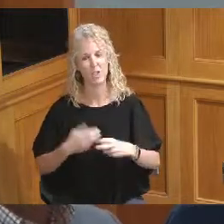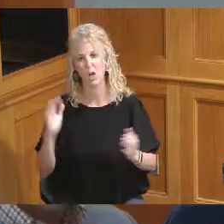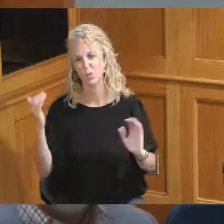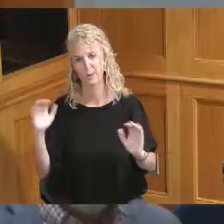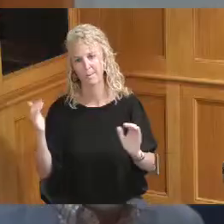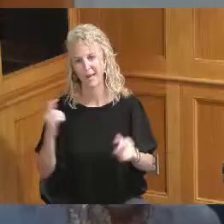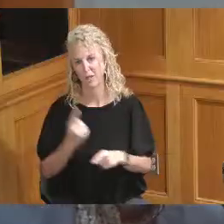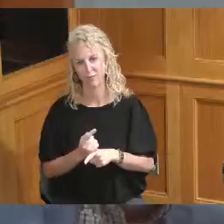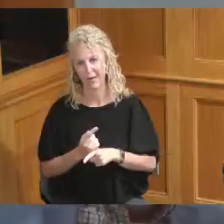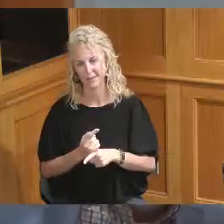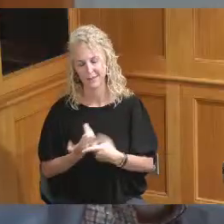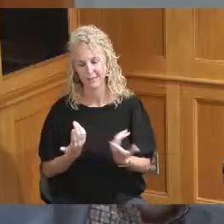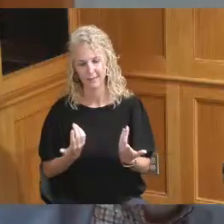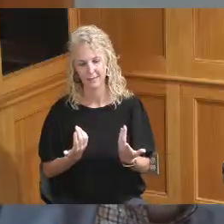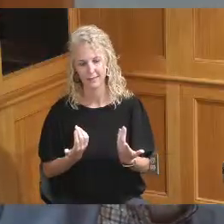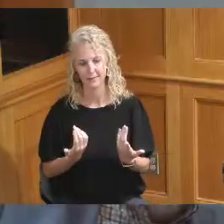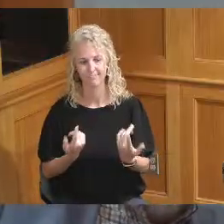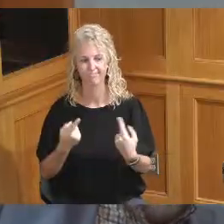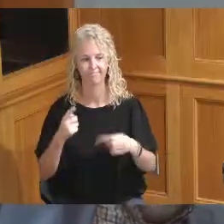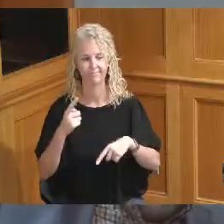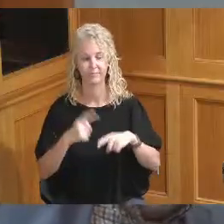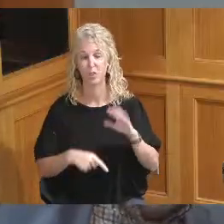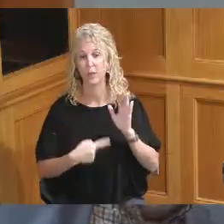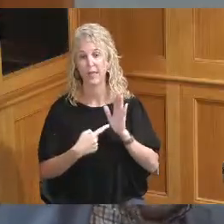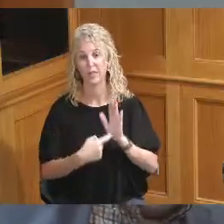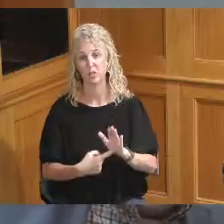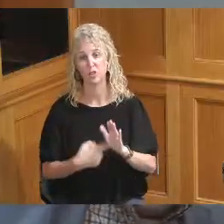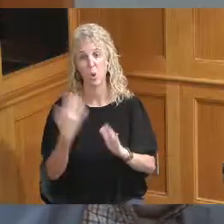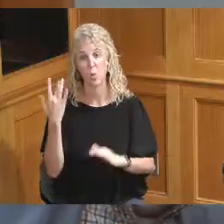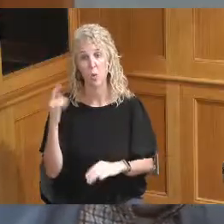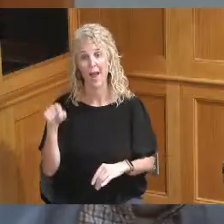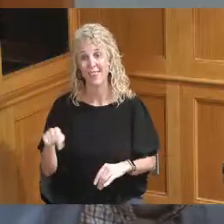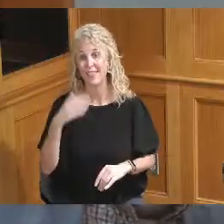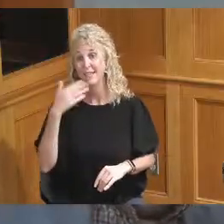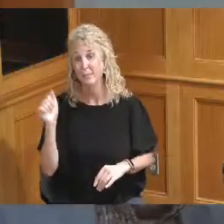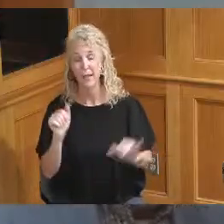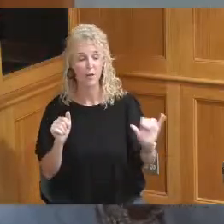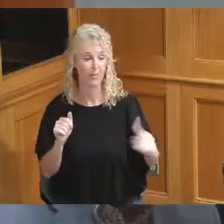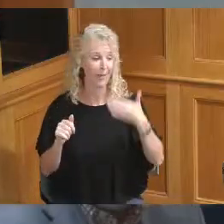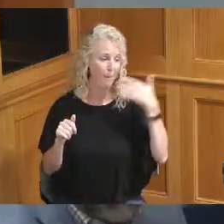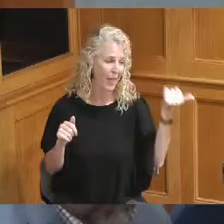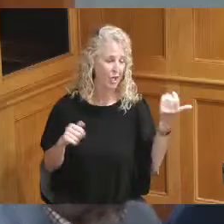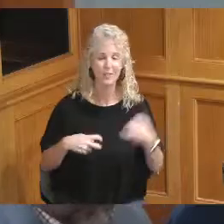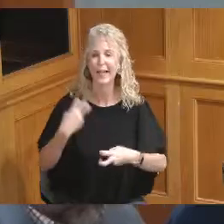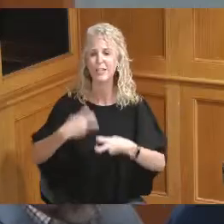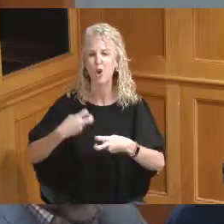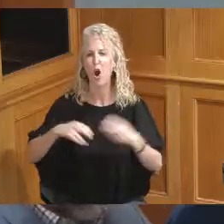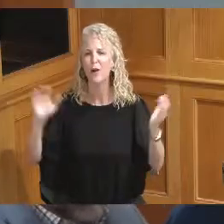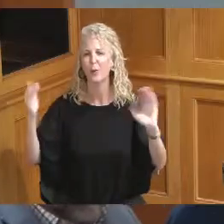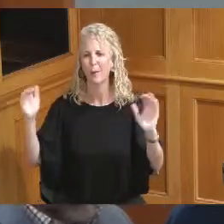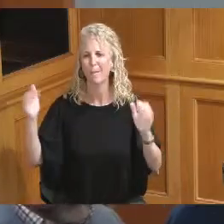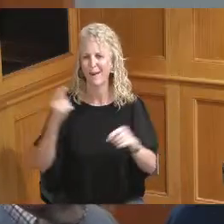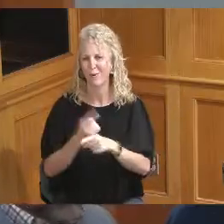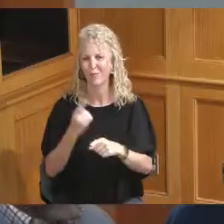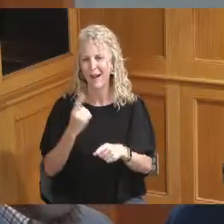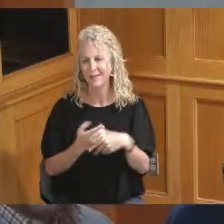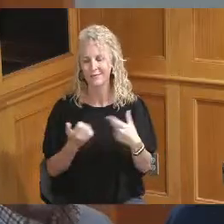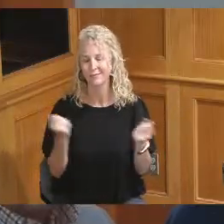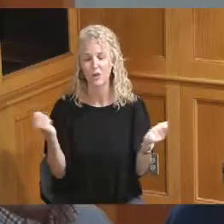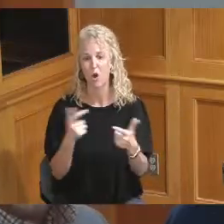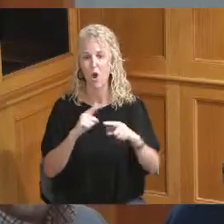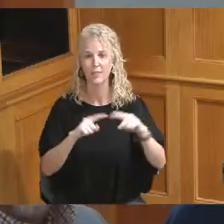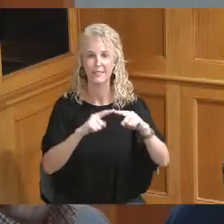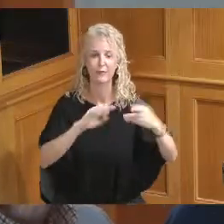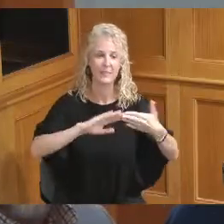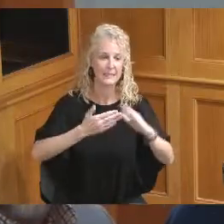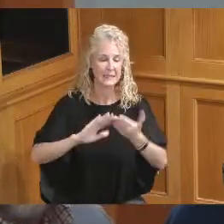4 deals and it's a linear progression as to why this one might be better or pick and choose. It's very hard to sort of compare one or the other.